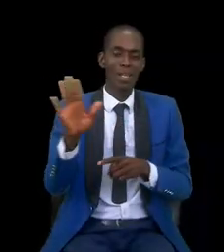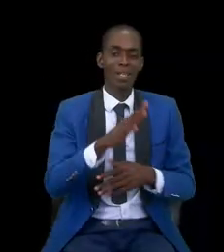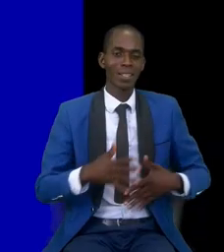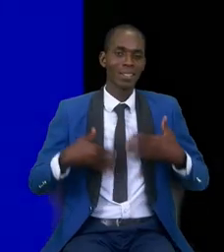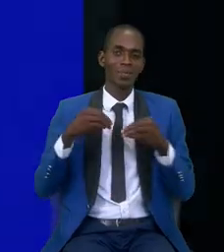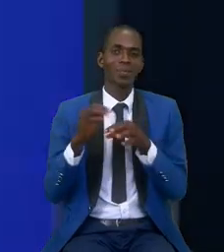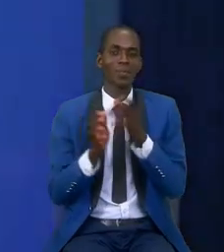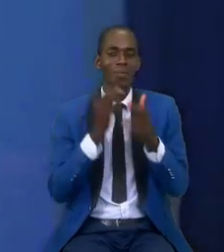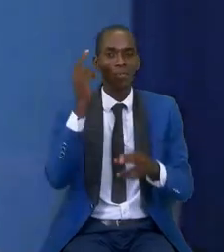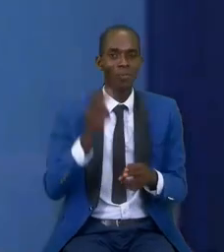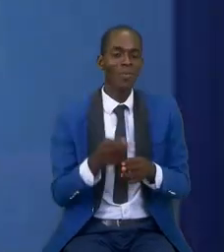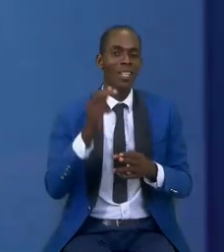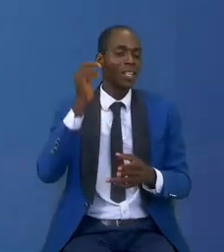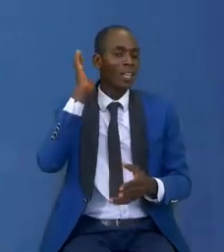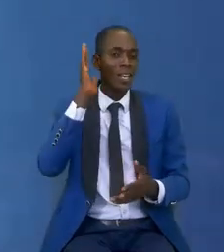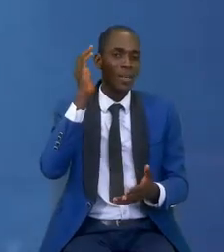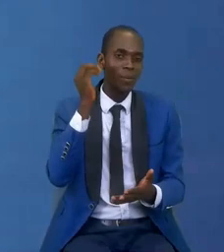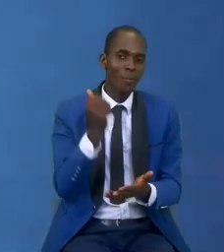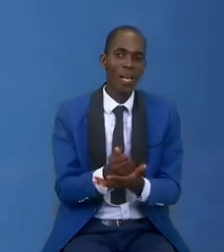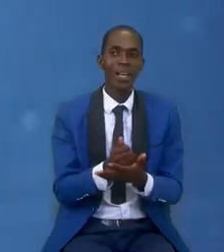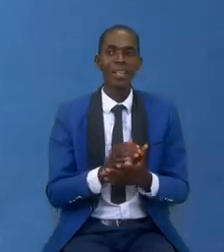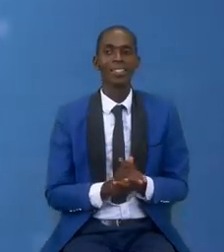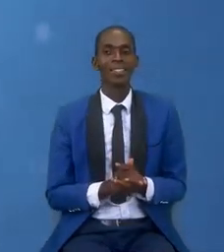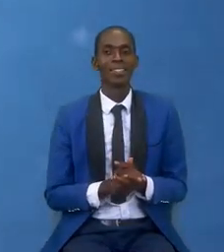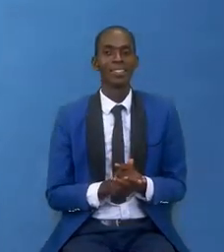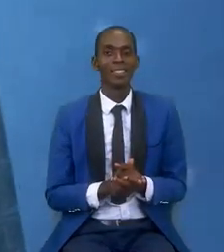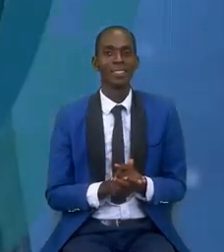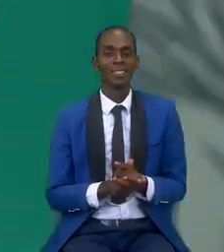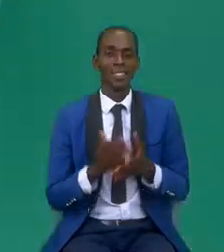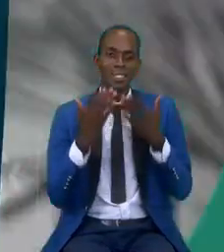thank you very much Mrs patience talk to us now